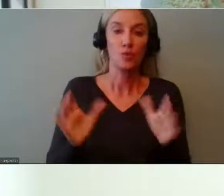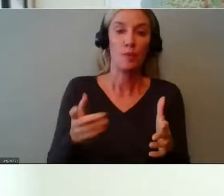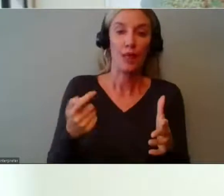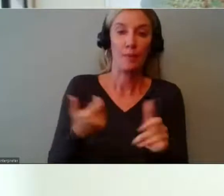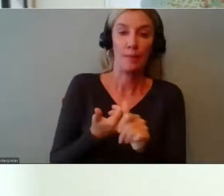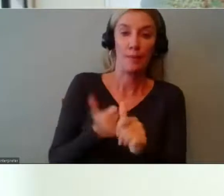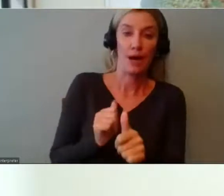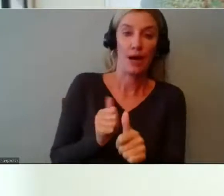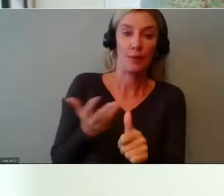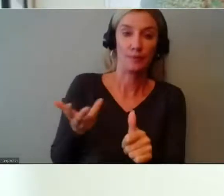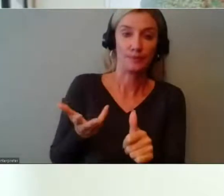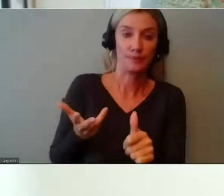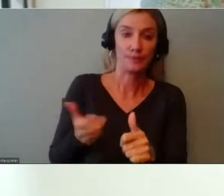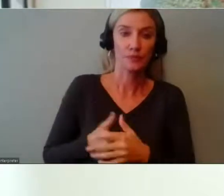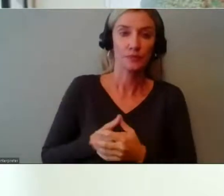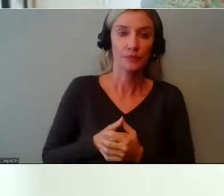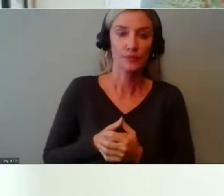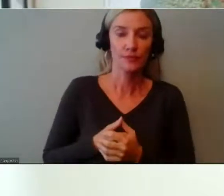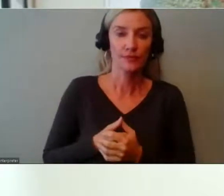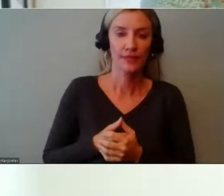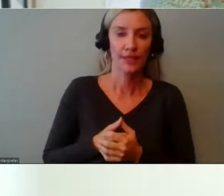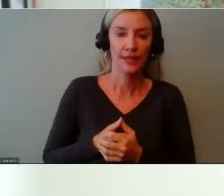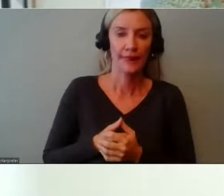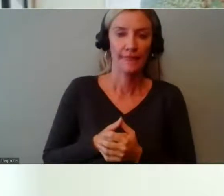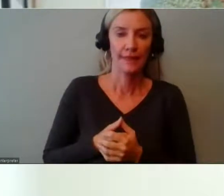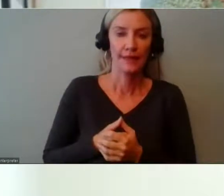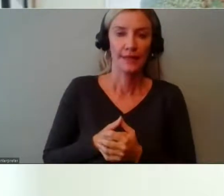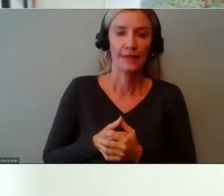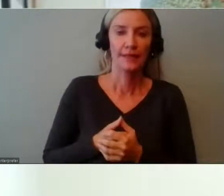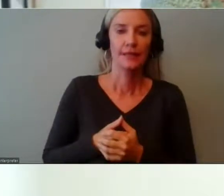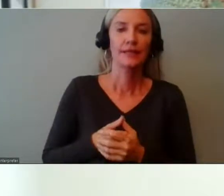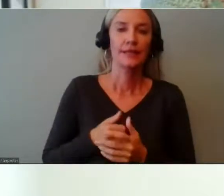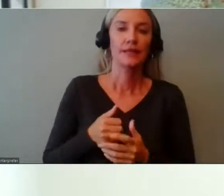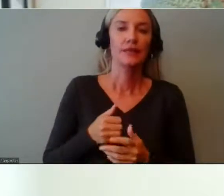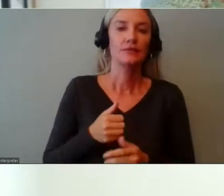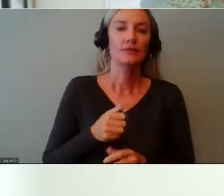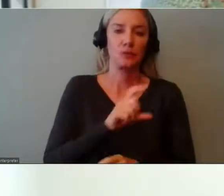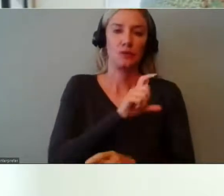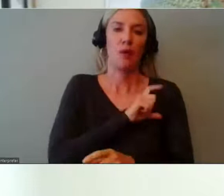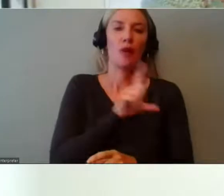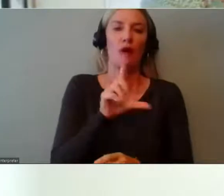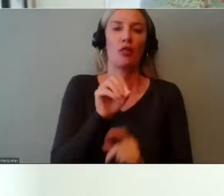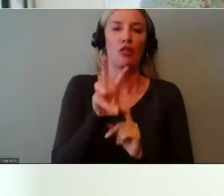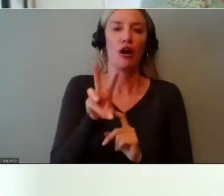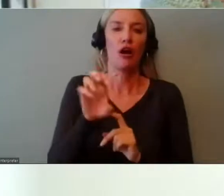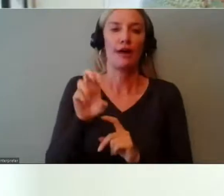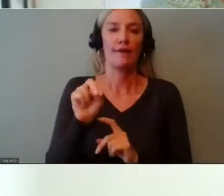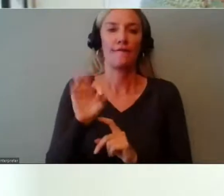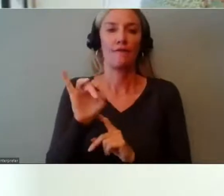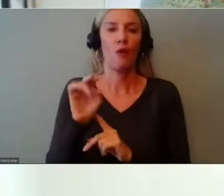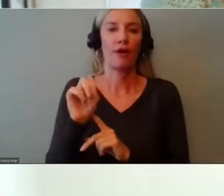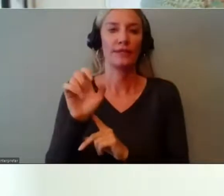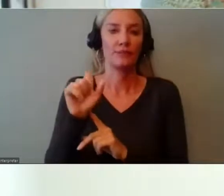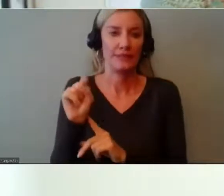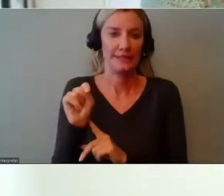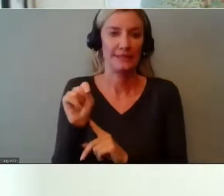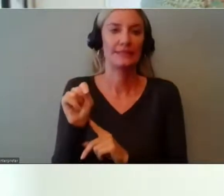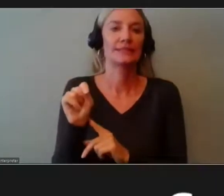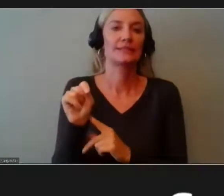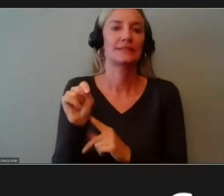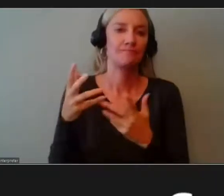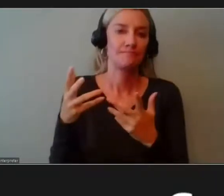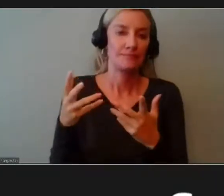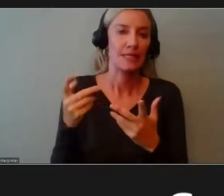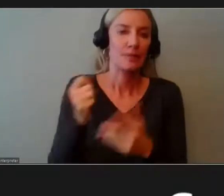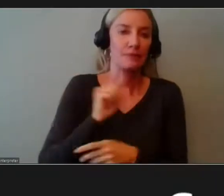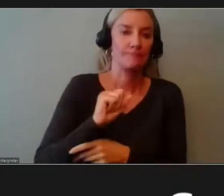behind are those in law enforcement, and that is a scenario that's playing out as true throughout the